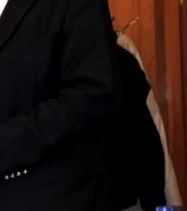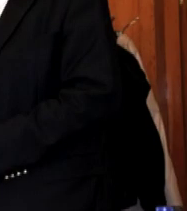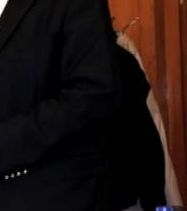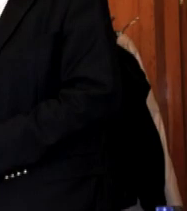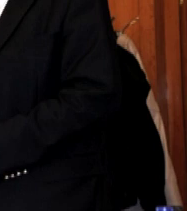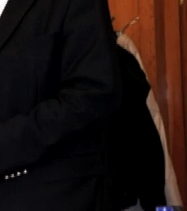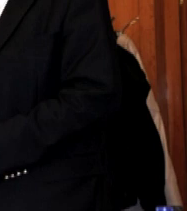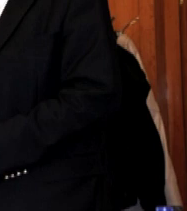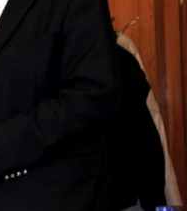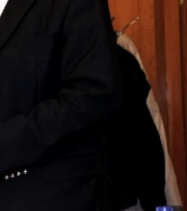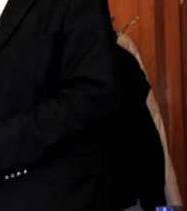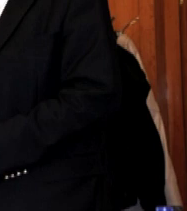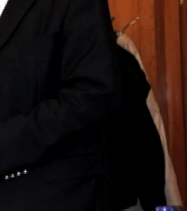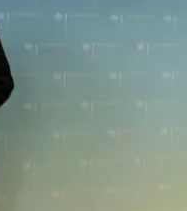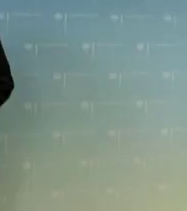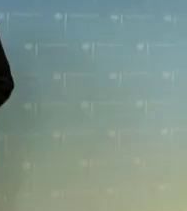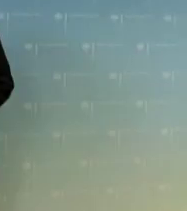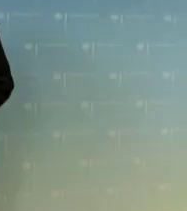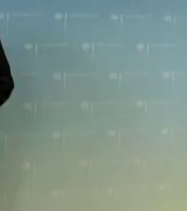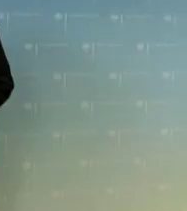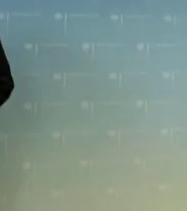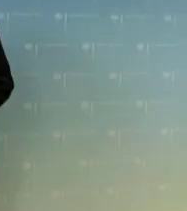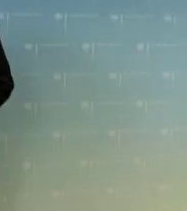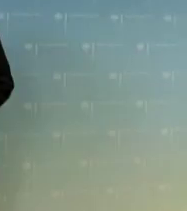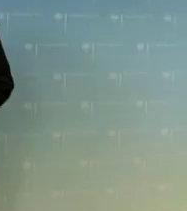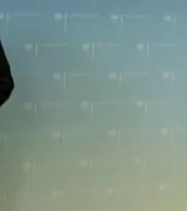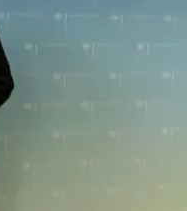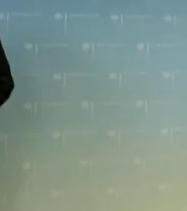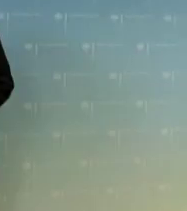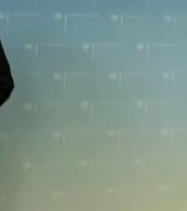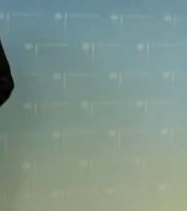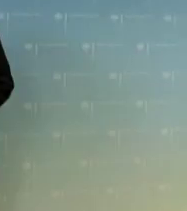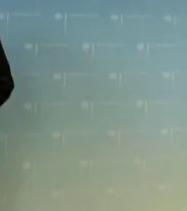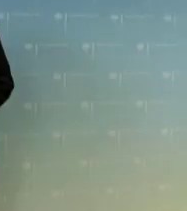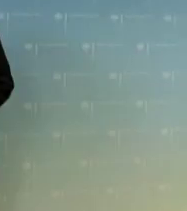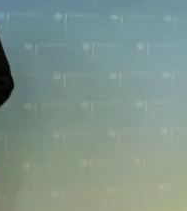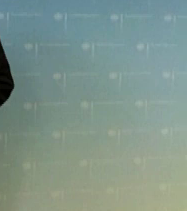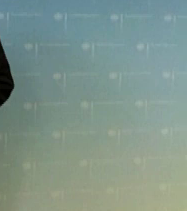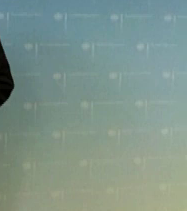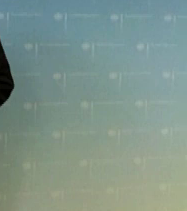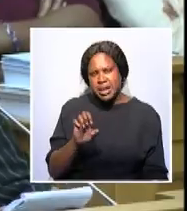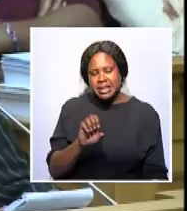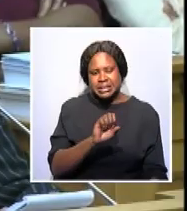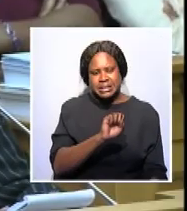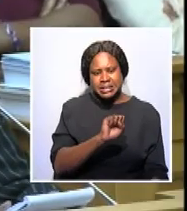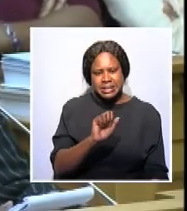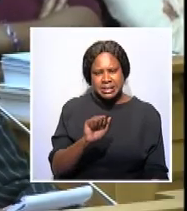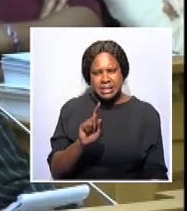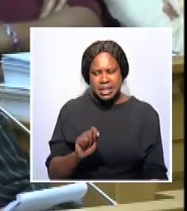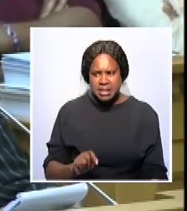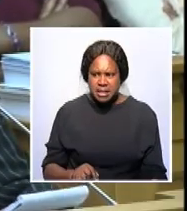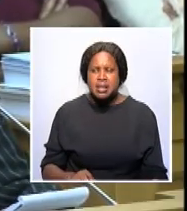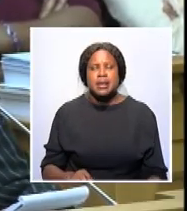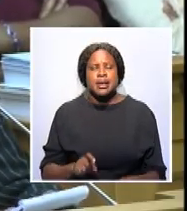Namibian government on the Namibia-German dialogue, Dr. Z. Ngavirwe, saying this is uncalled for. In a country,